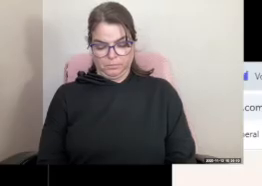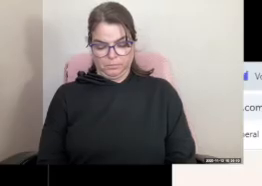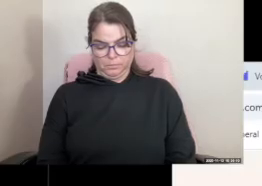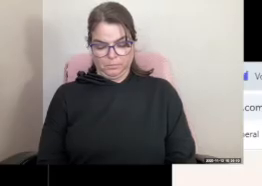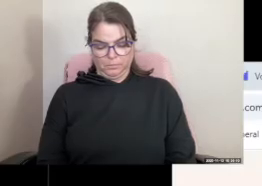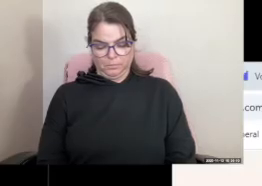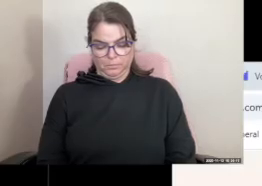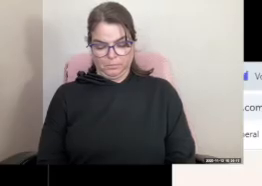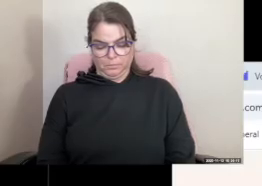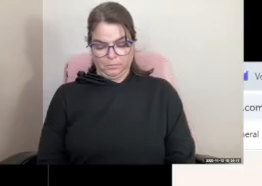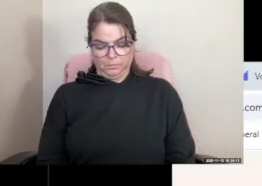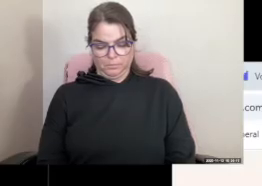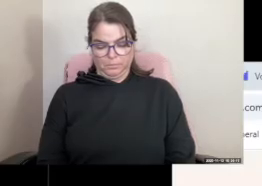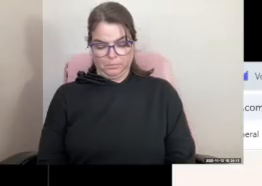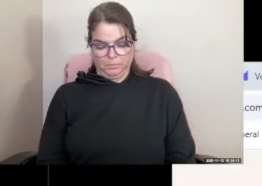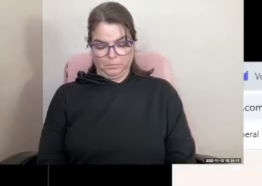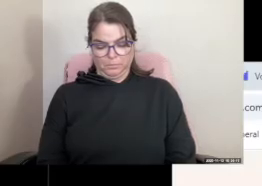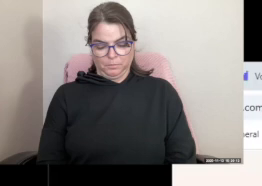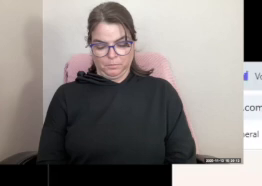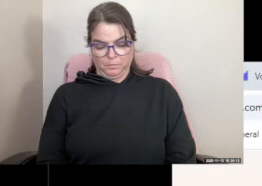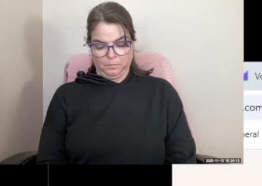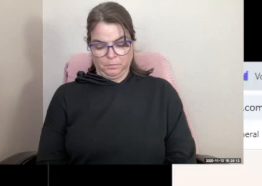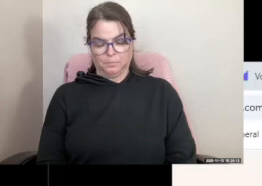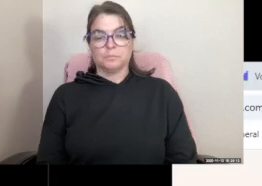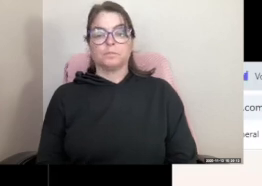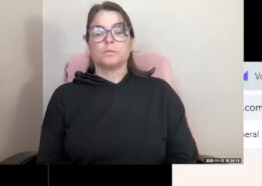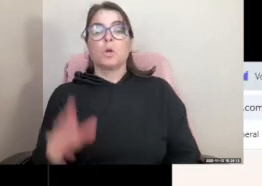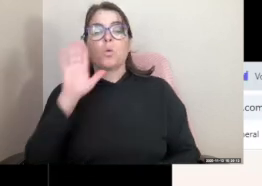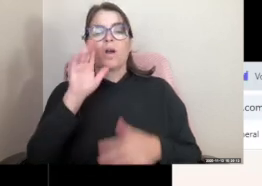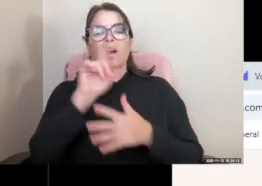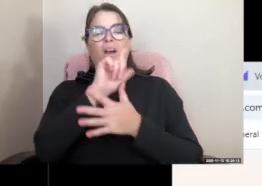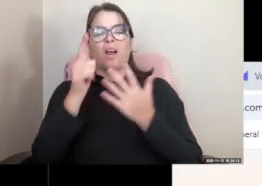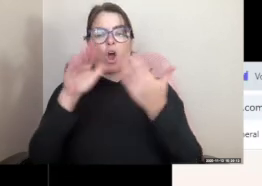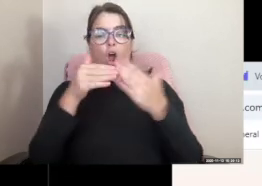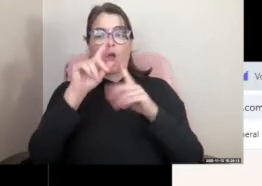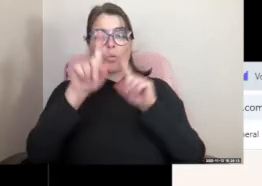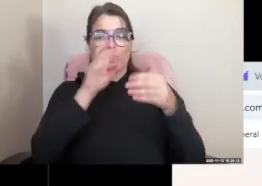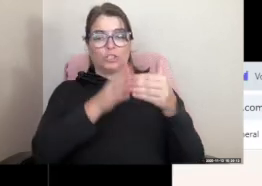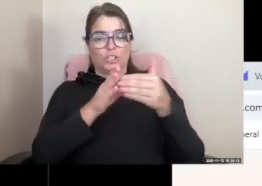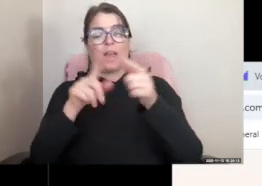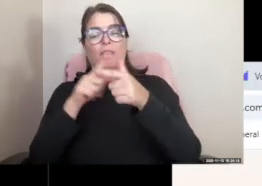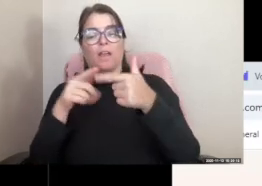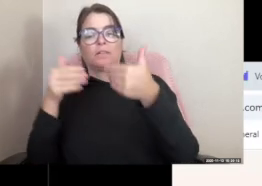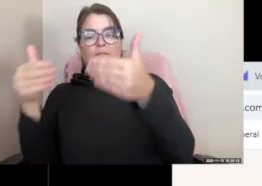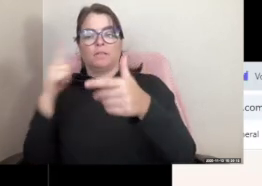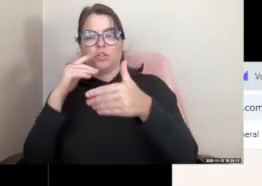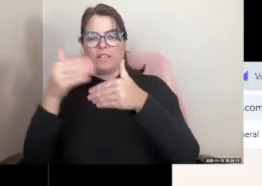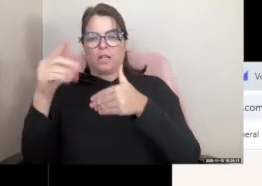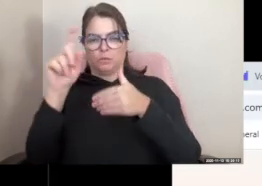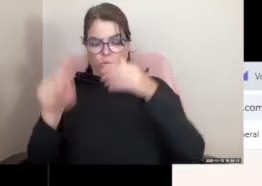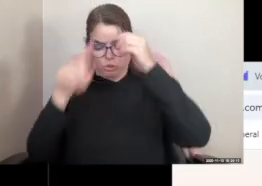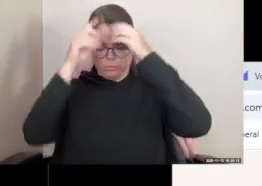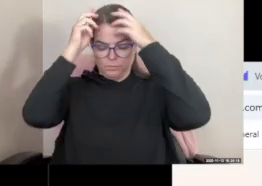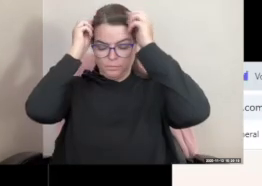Okay. In the interest of time, we're going to complete all the polling questions and